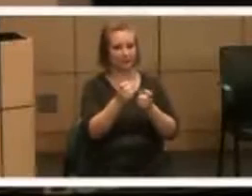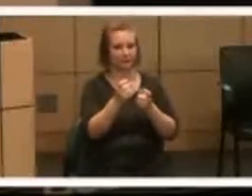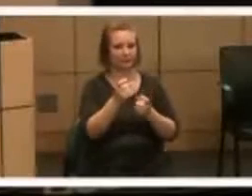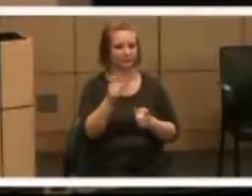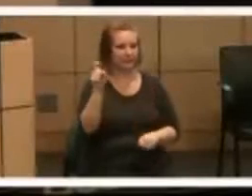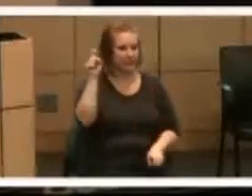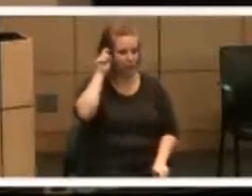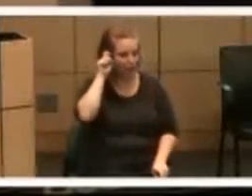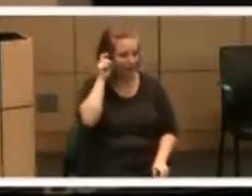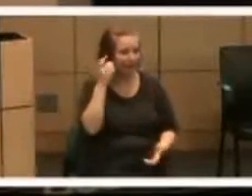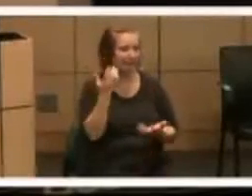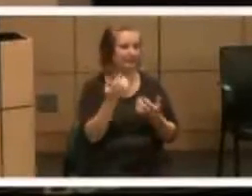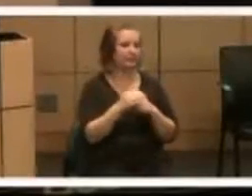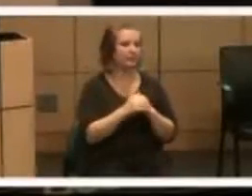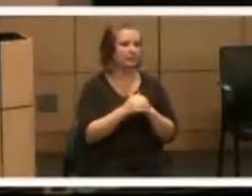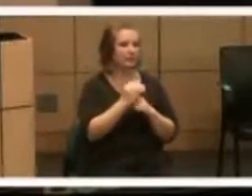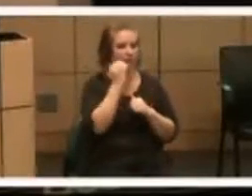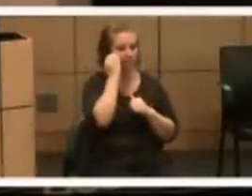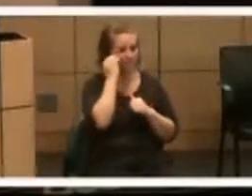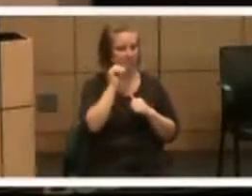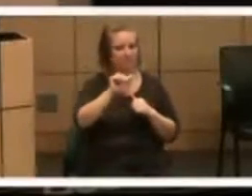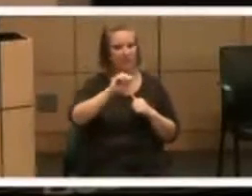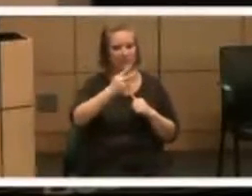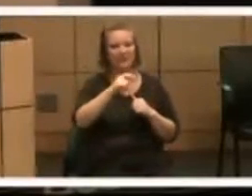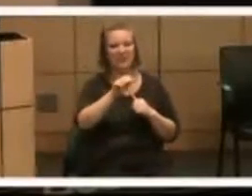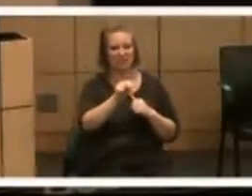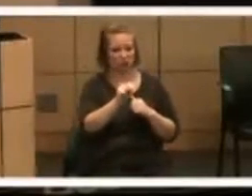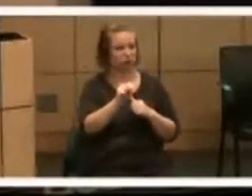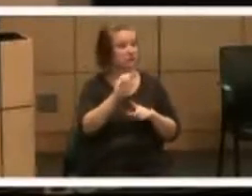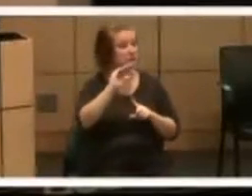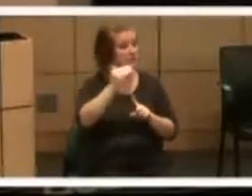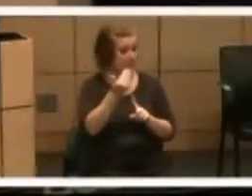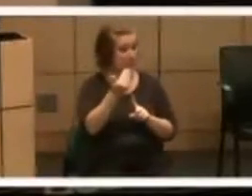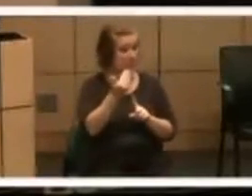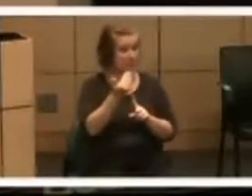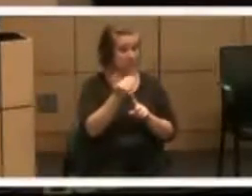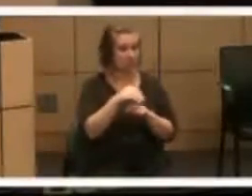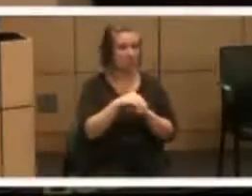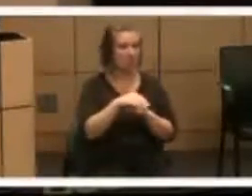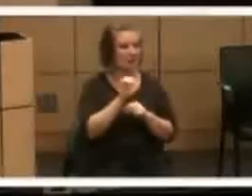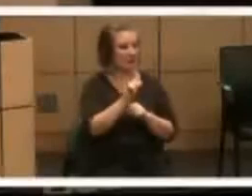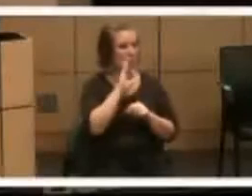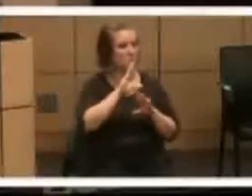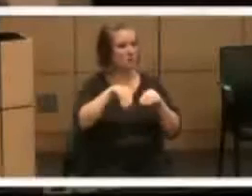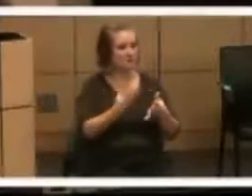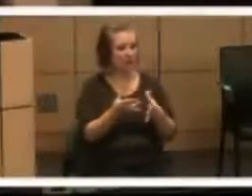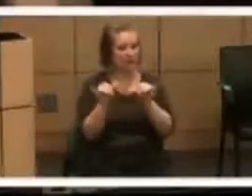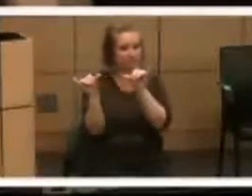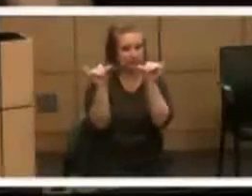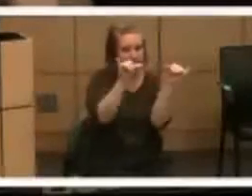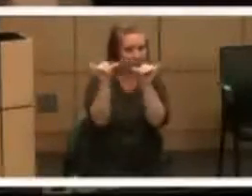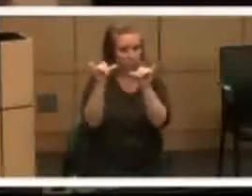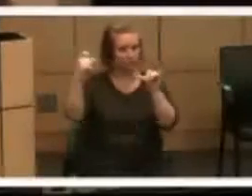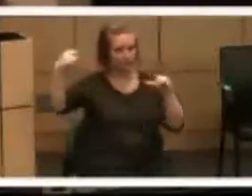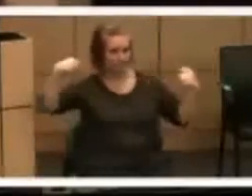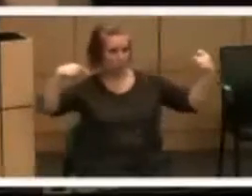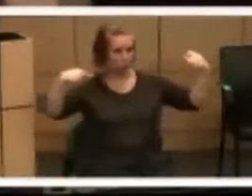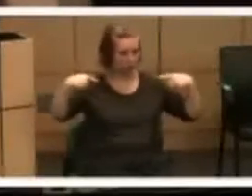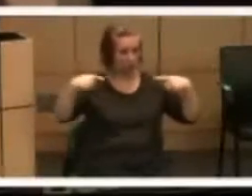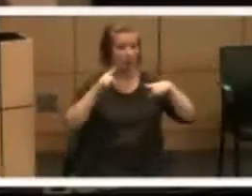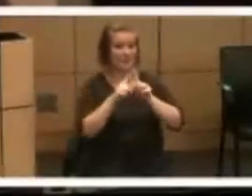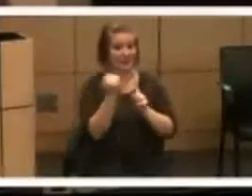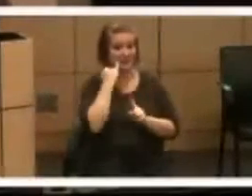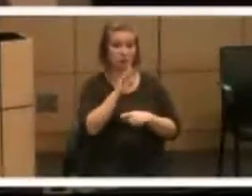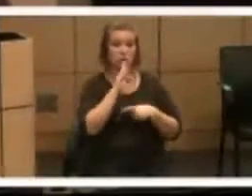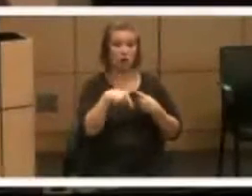aid. And in some ways that seems like that would provide symmetric input. When you talk about children